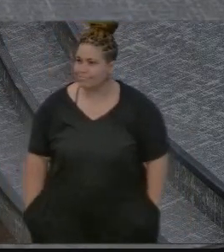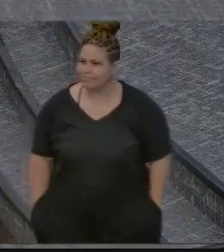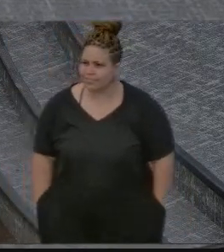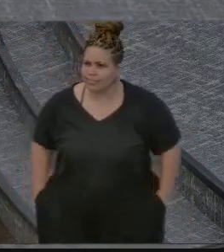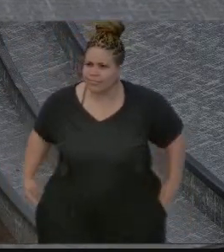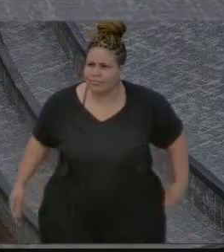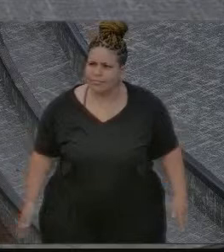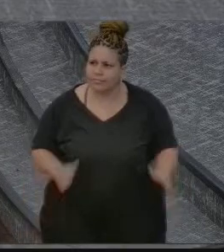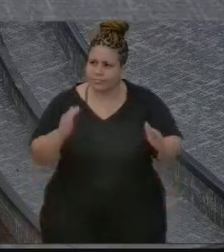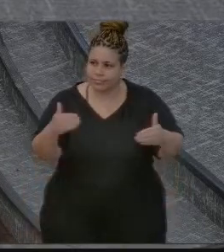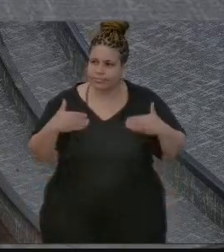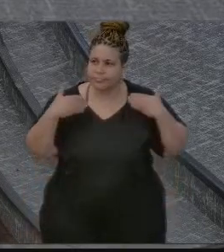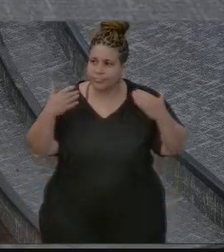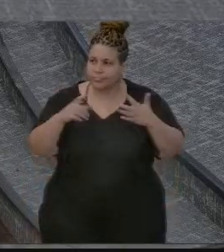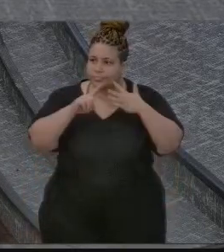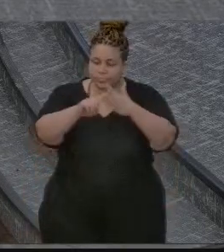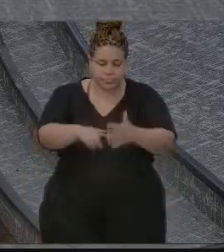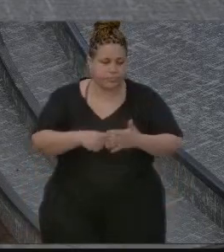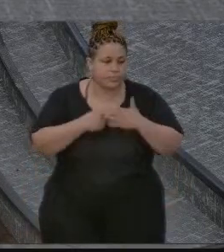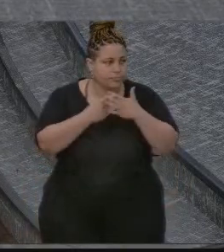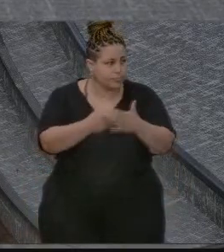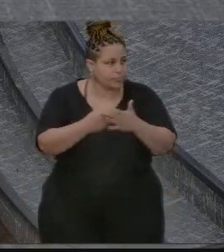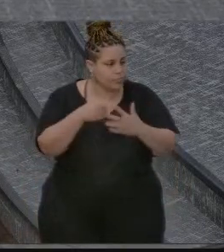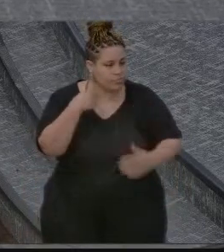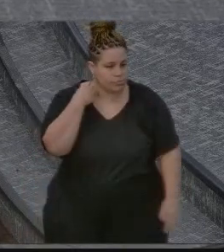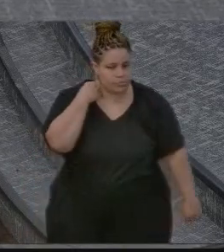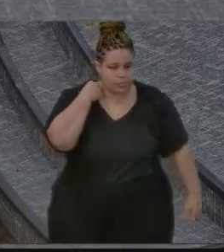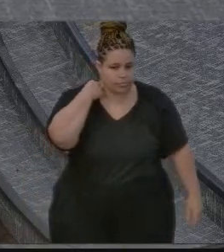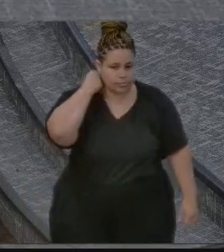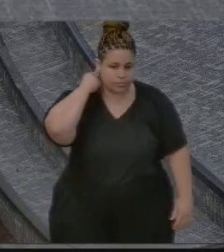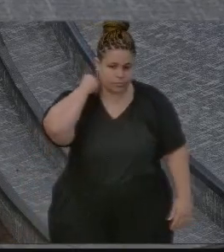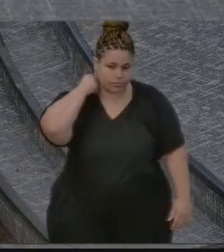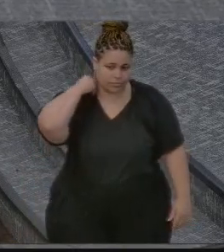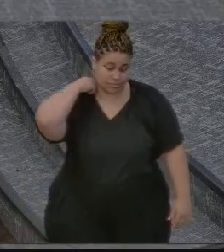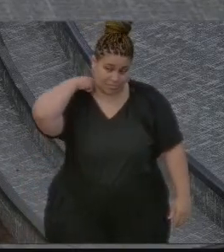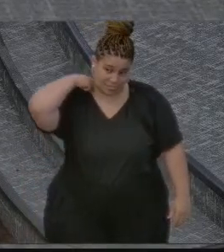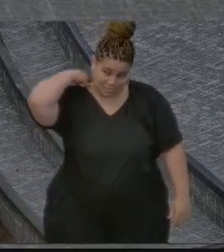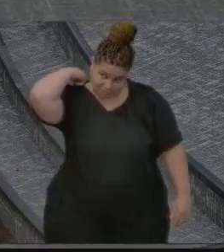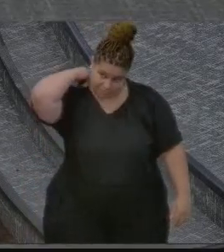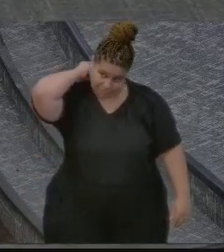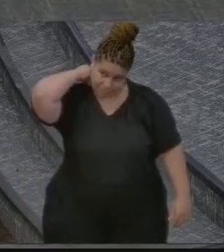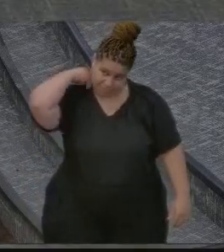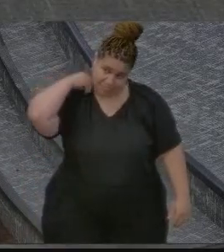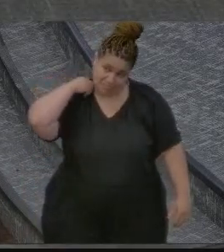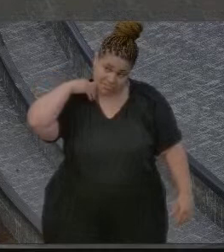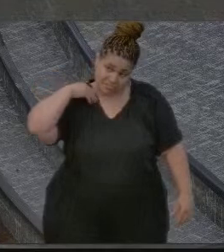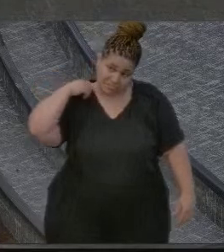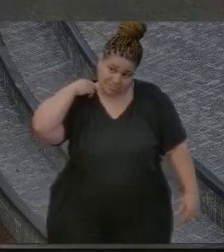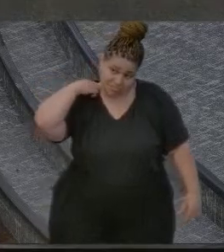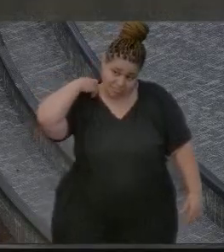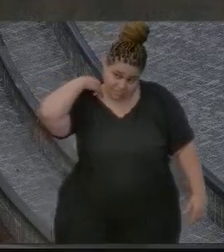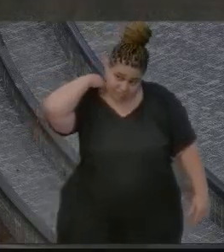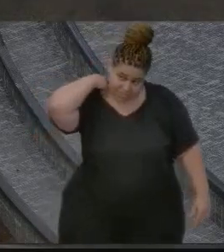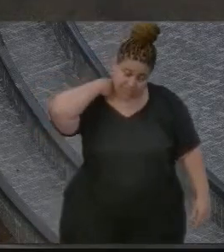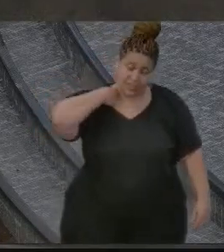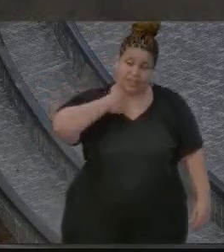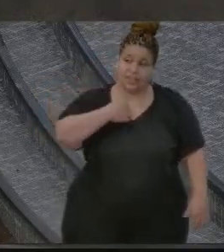All right, we're going to go ahead and get started. It's 6:10. I do apologize for our